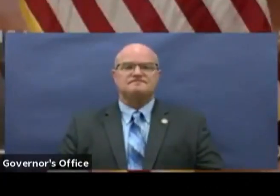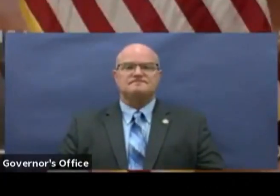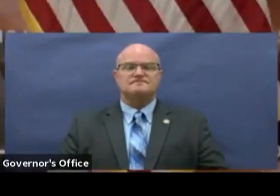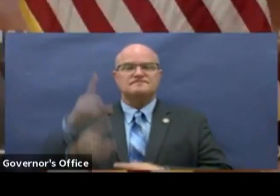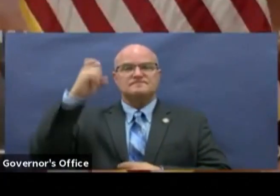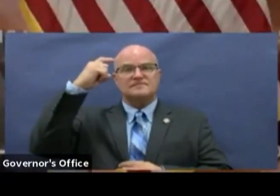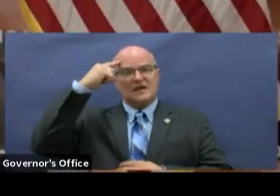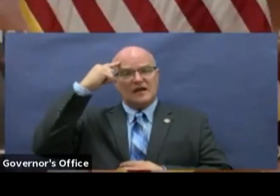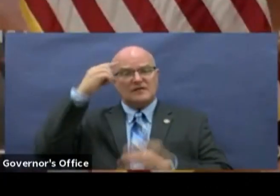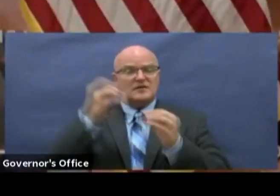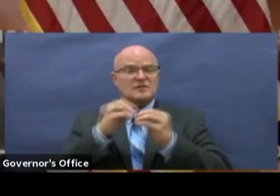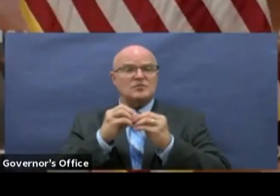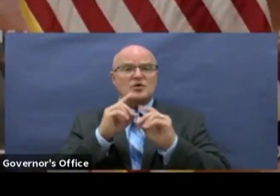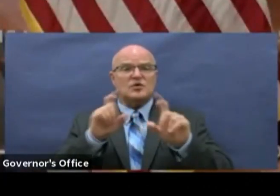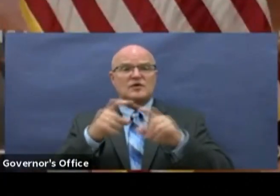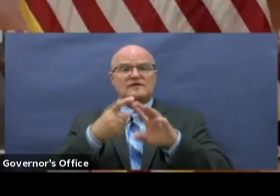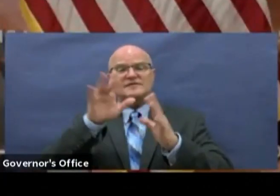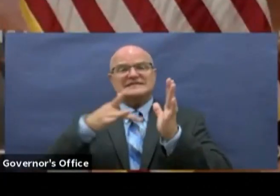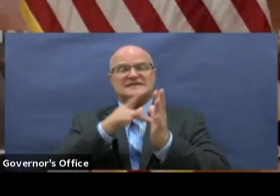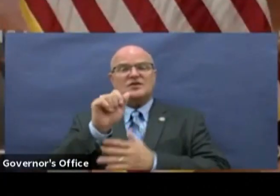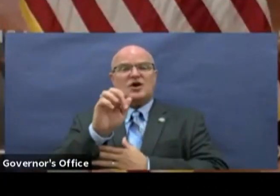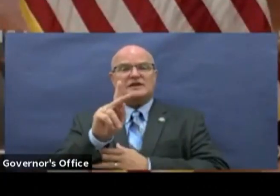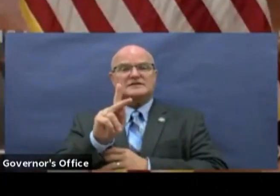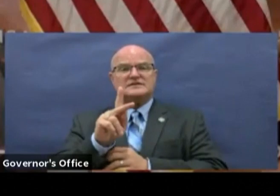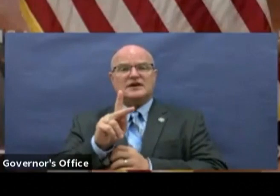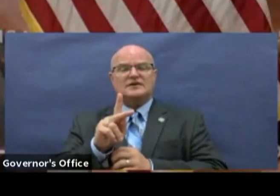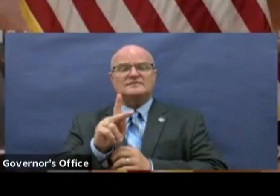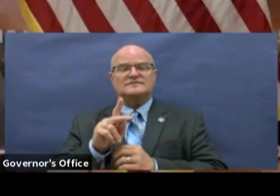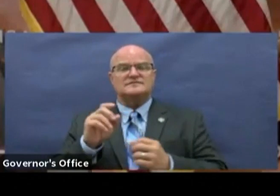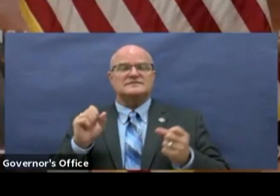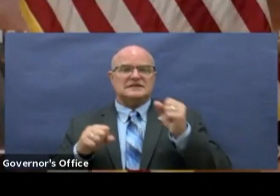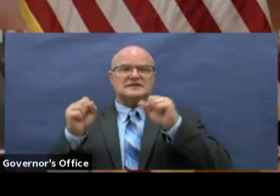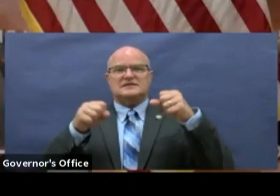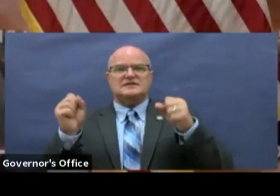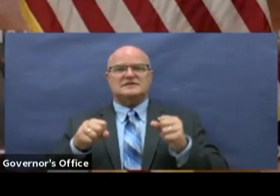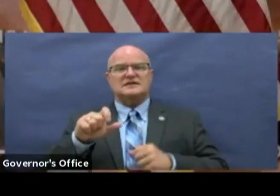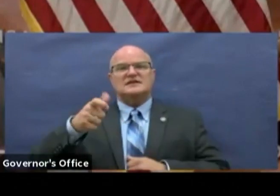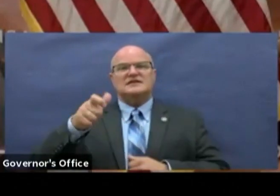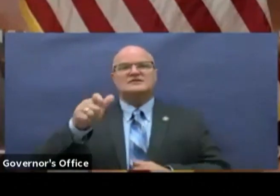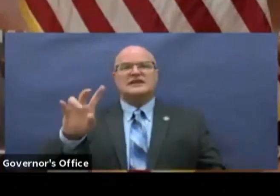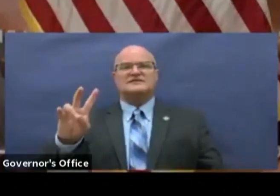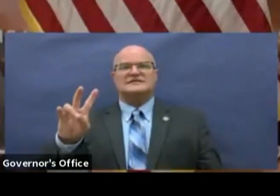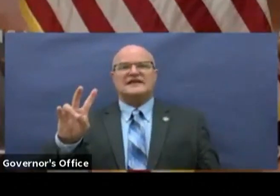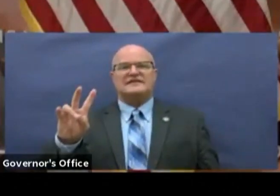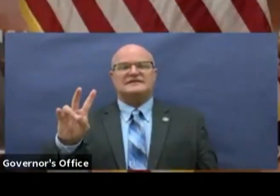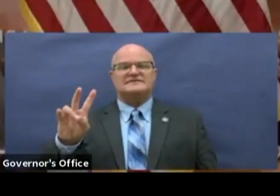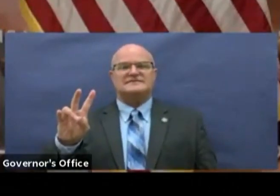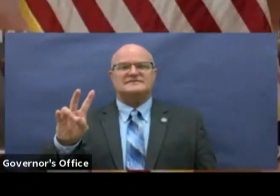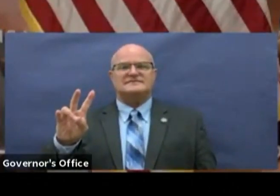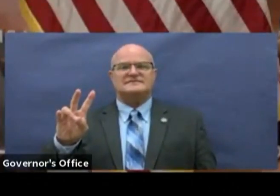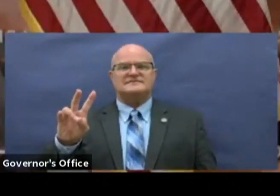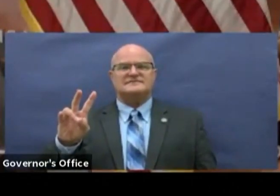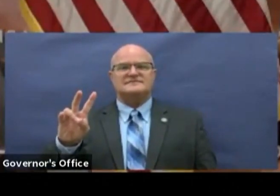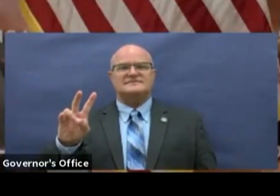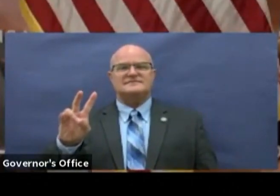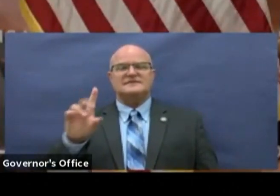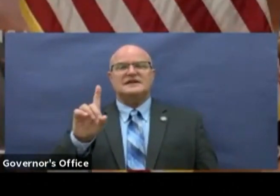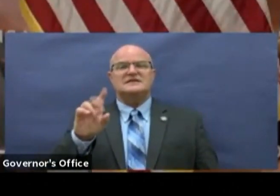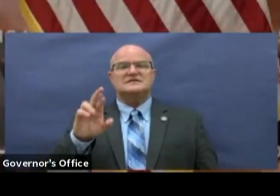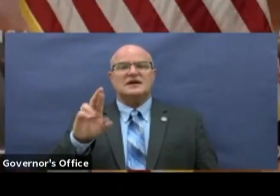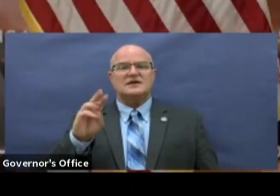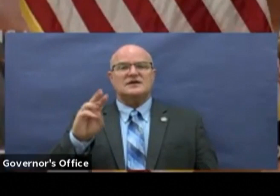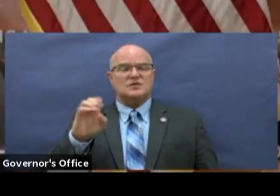Any other questions from Central Arkansas? Yeah, this is Governor. Panel 7. Dr. Romero said that people are